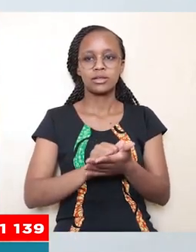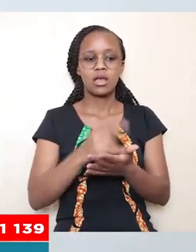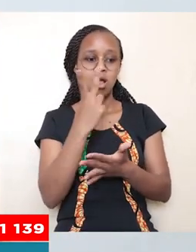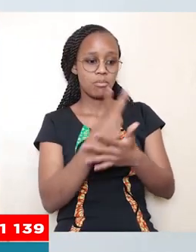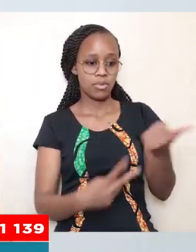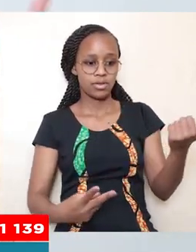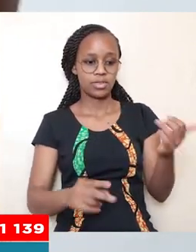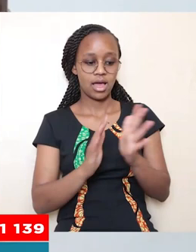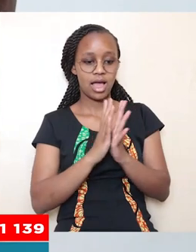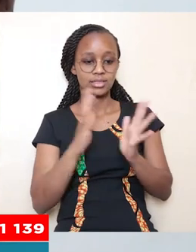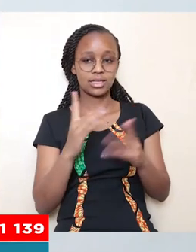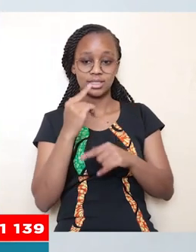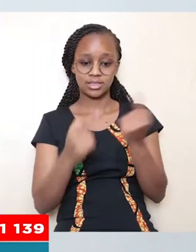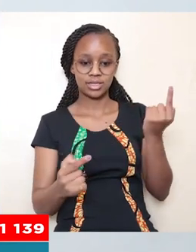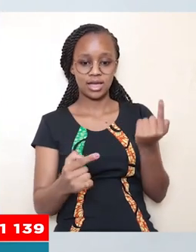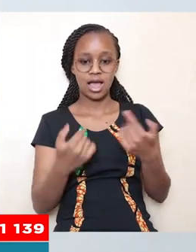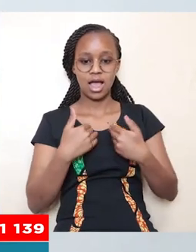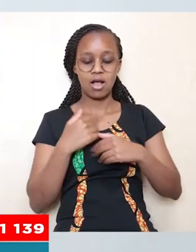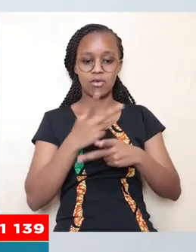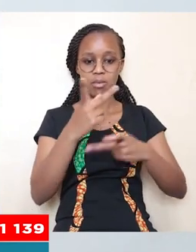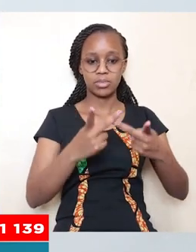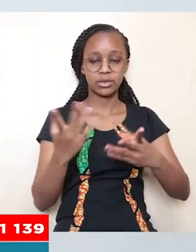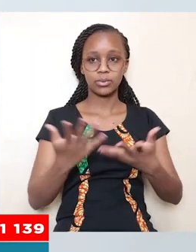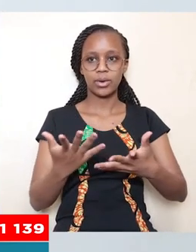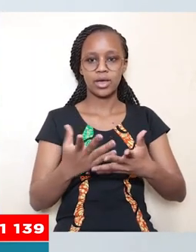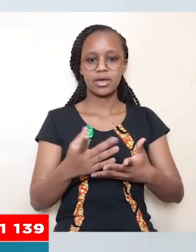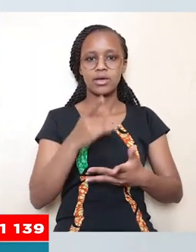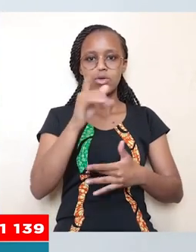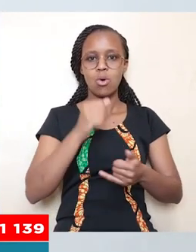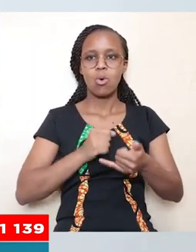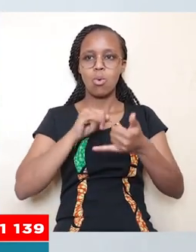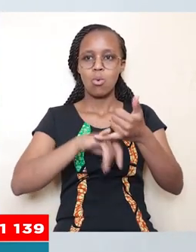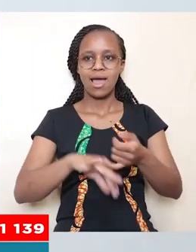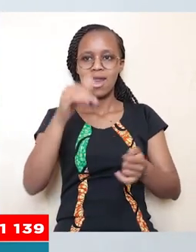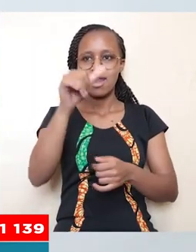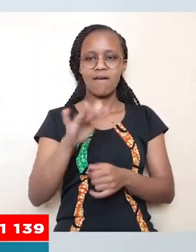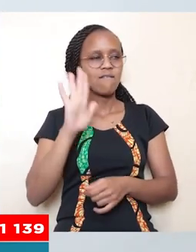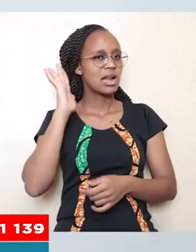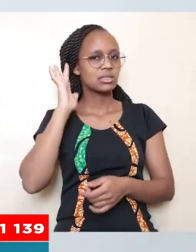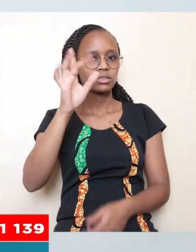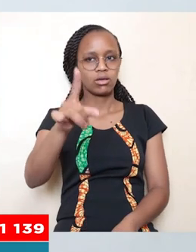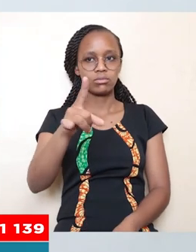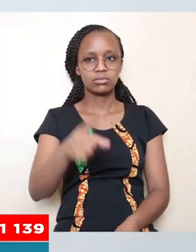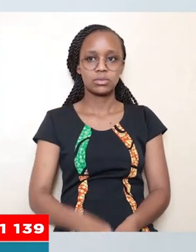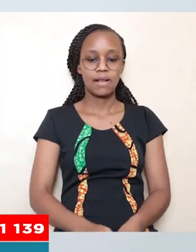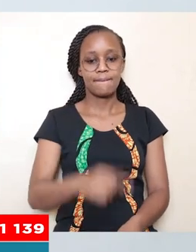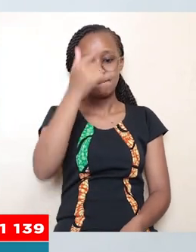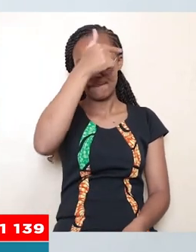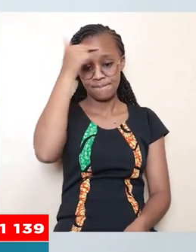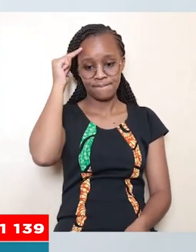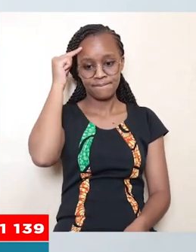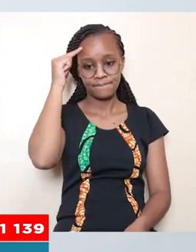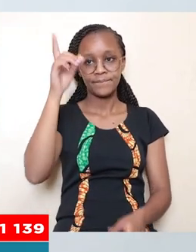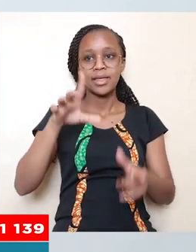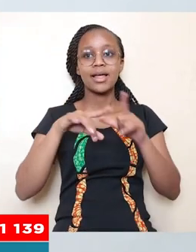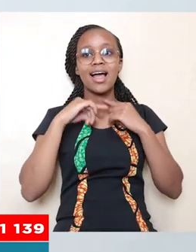both of you advance in age, itafika pahali ya bapo, your wife will never listen to you. Because